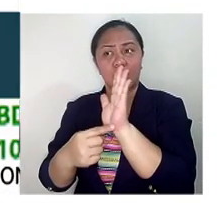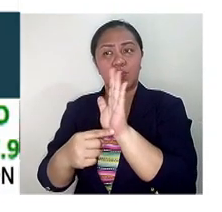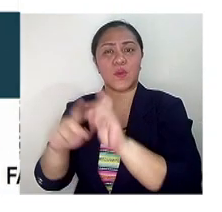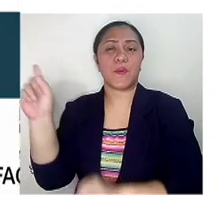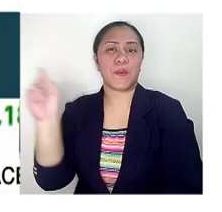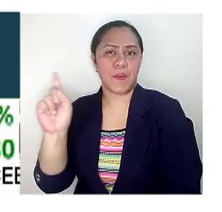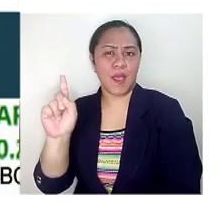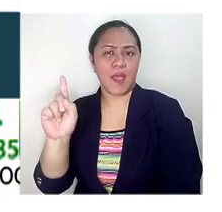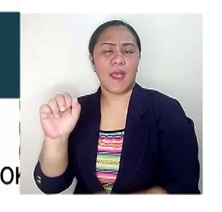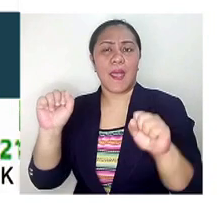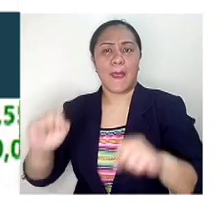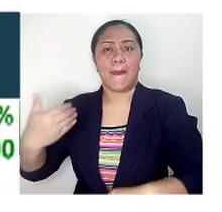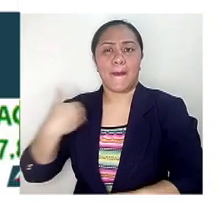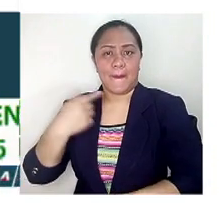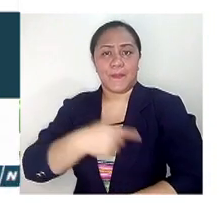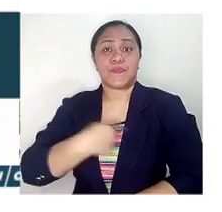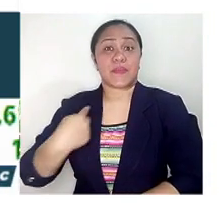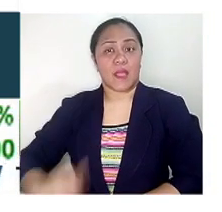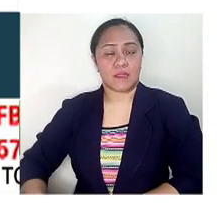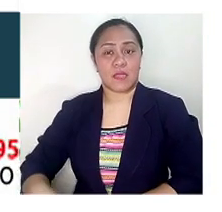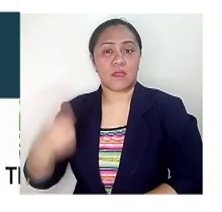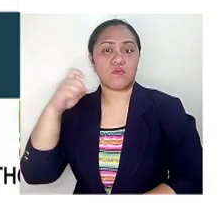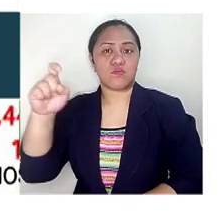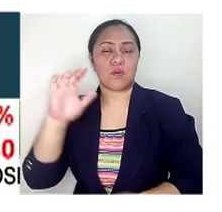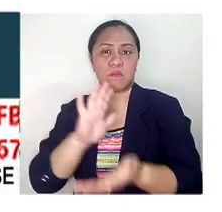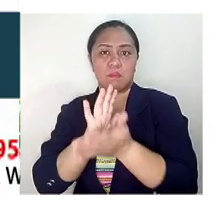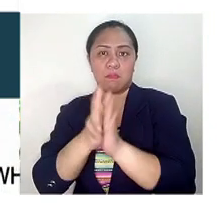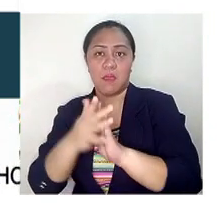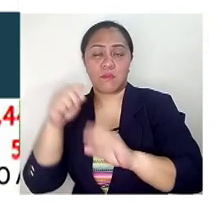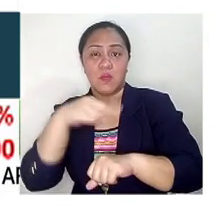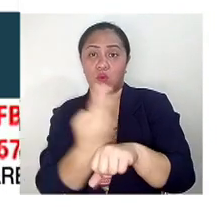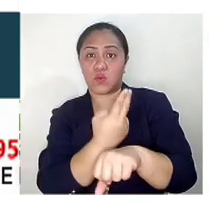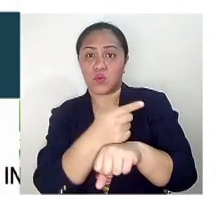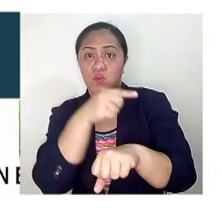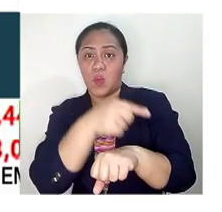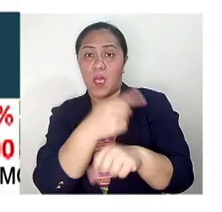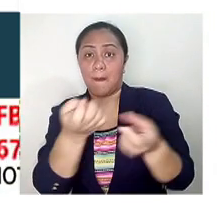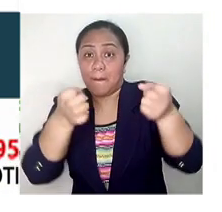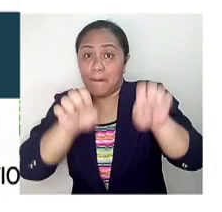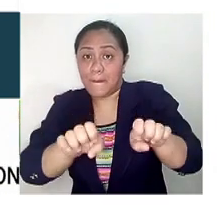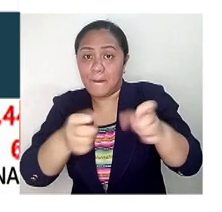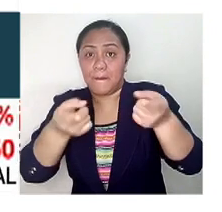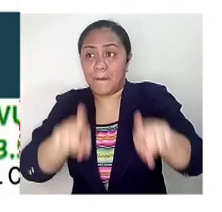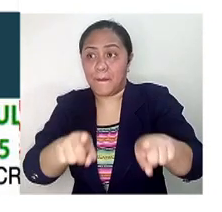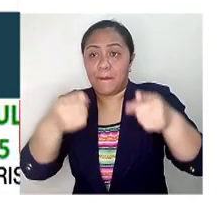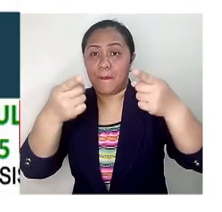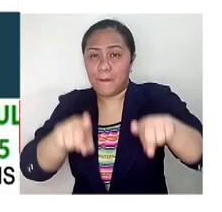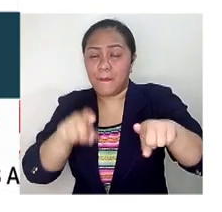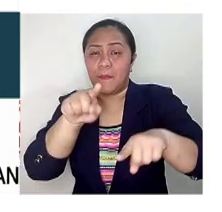it's actually in China's favor to compartmentalize these events, these issues, because they're able to